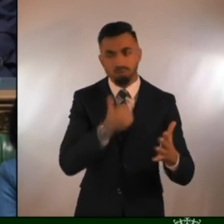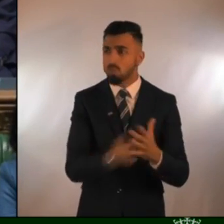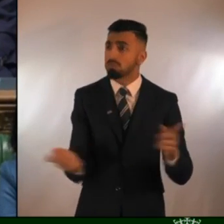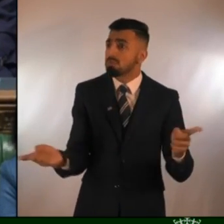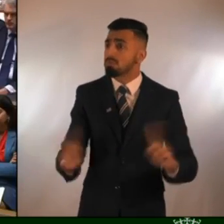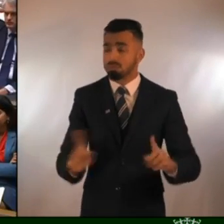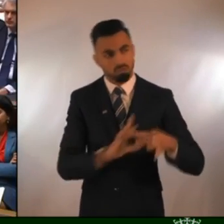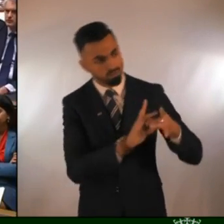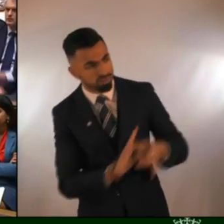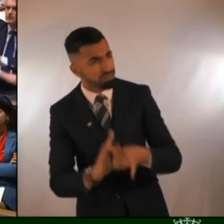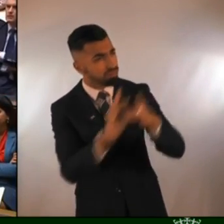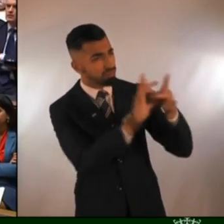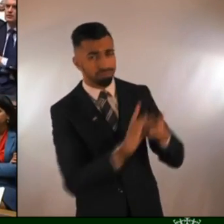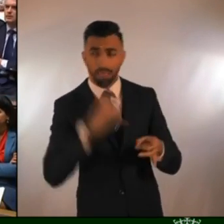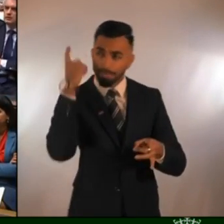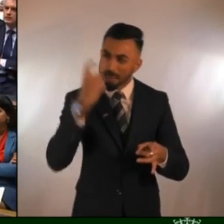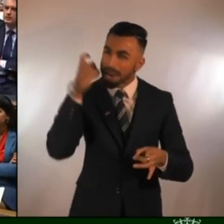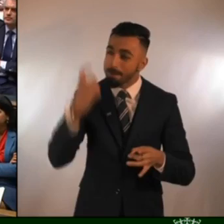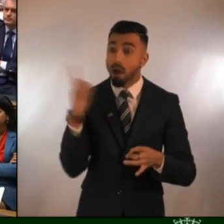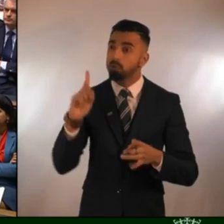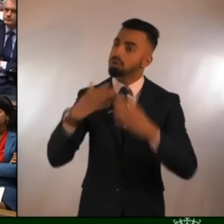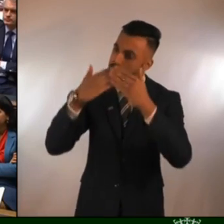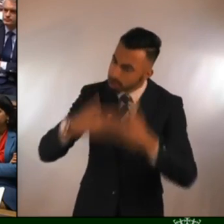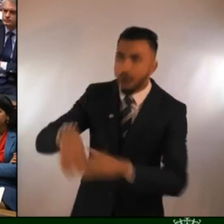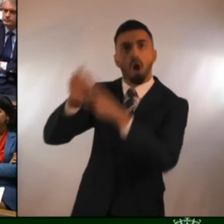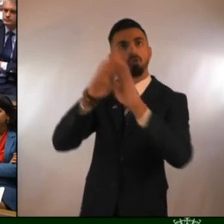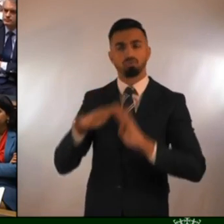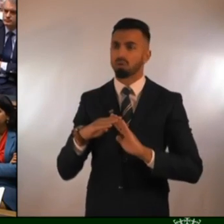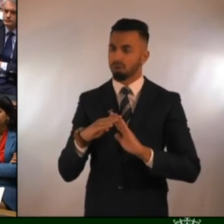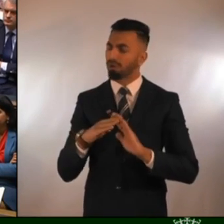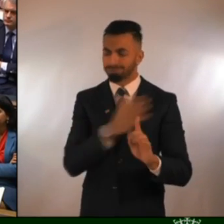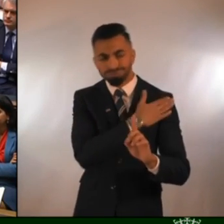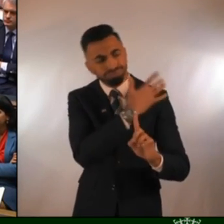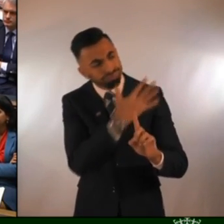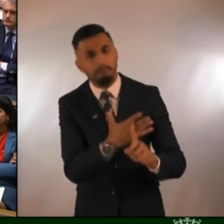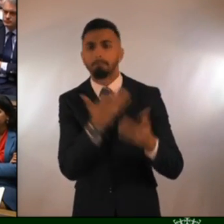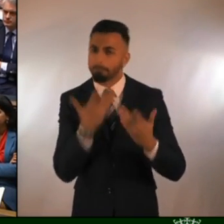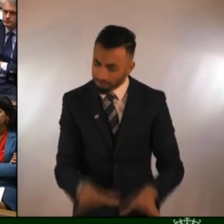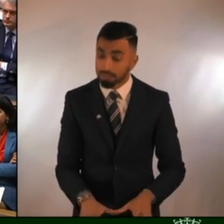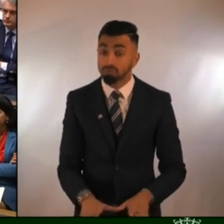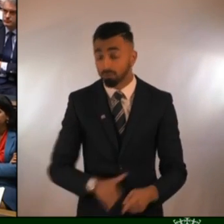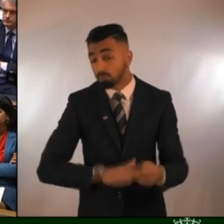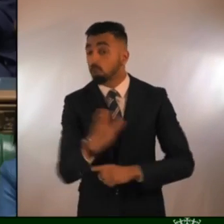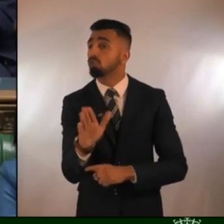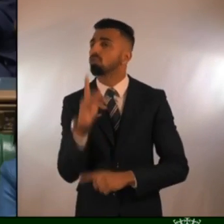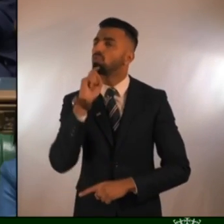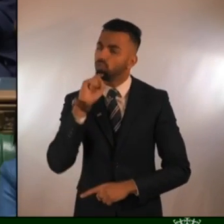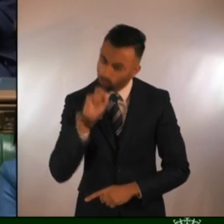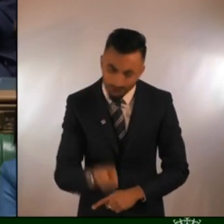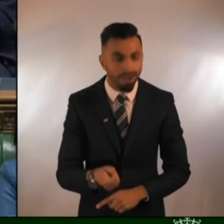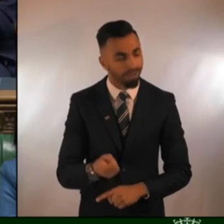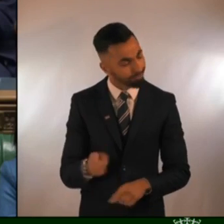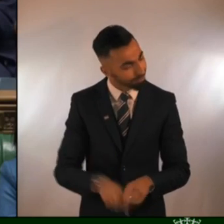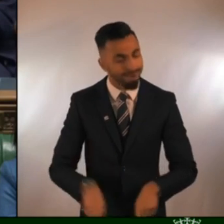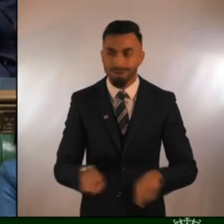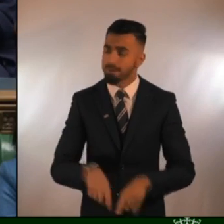national interest. We have done so before, and I know we will do so again. My right honourable